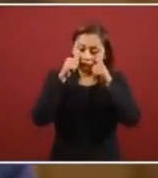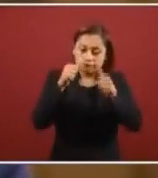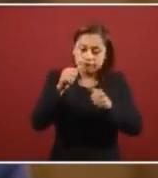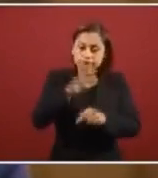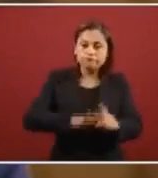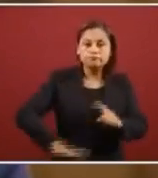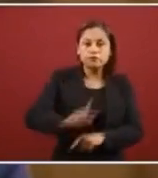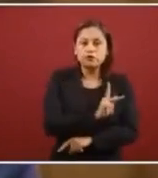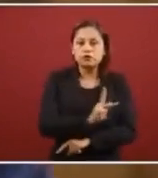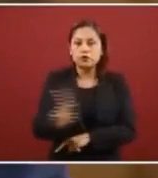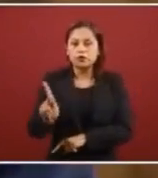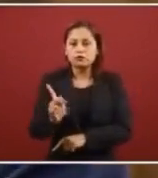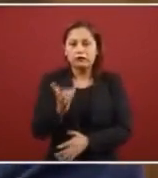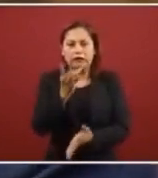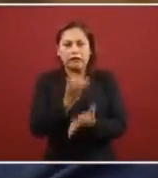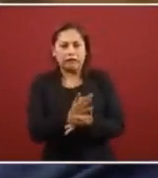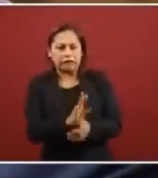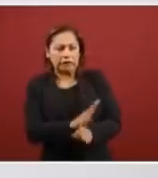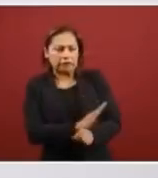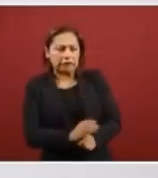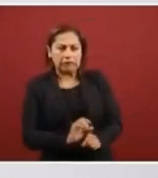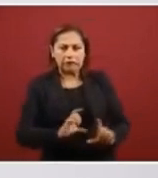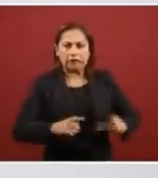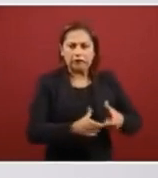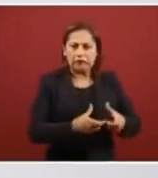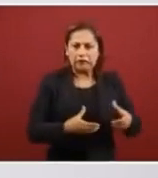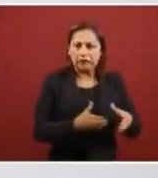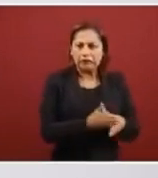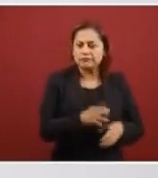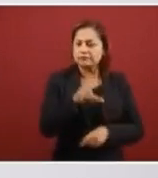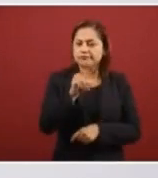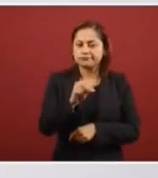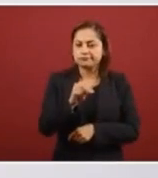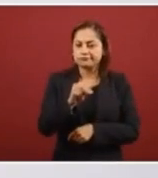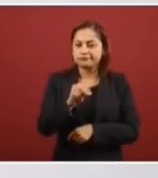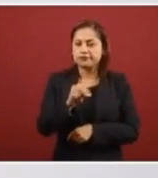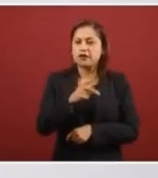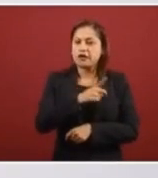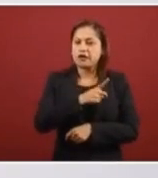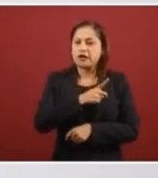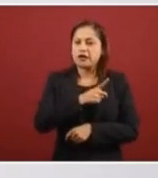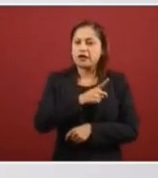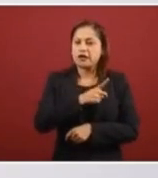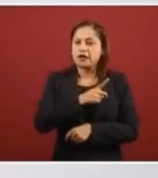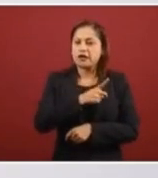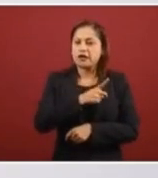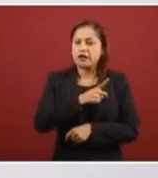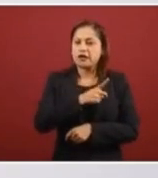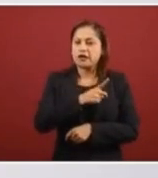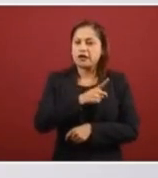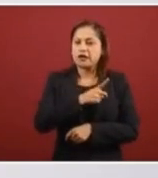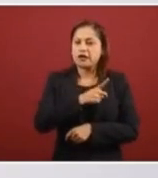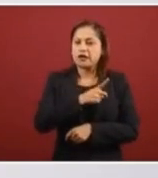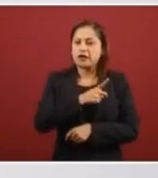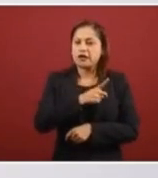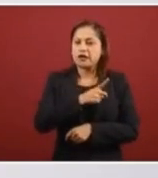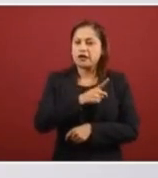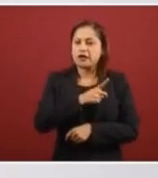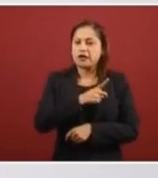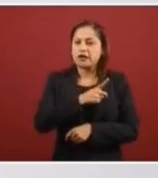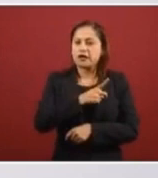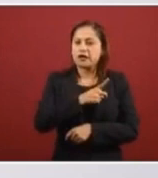defend well not to and to not